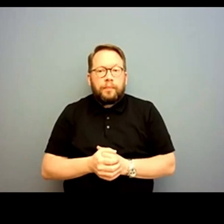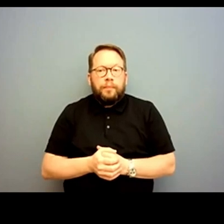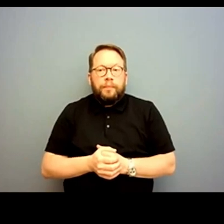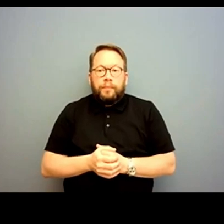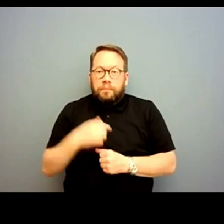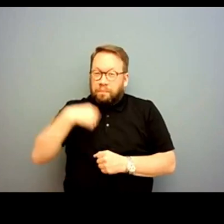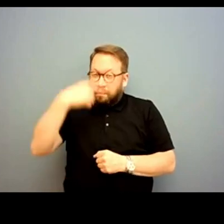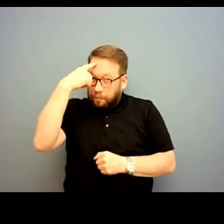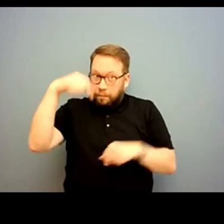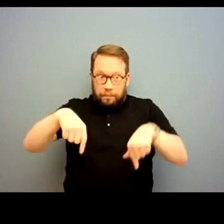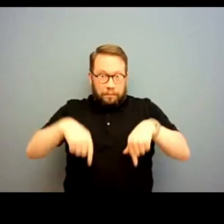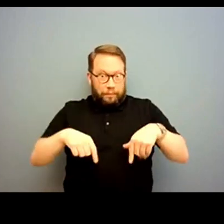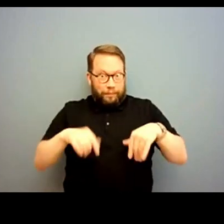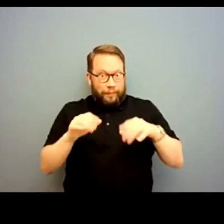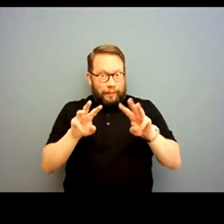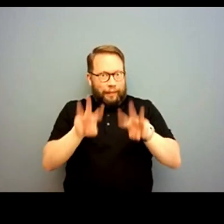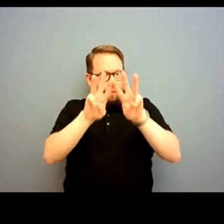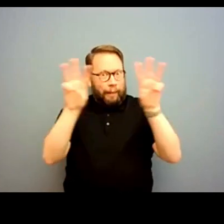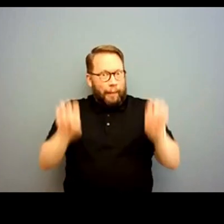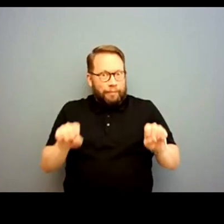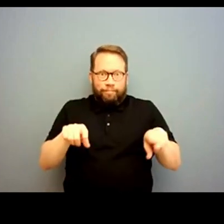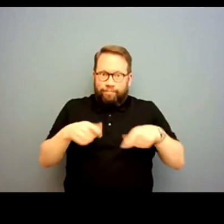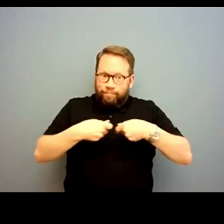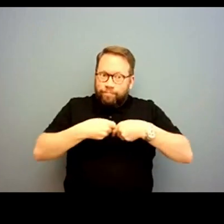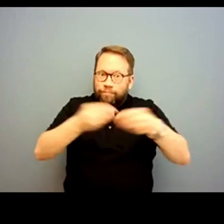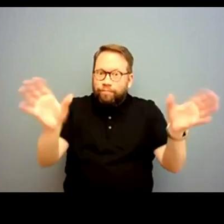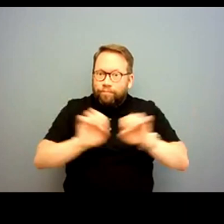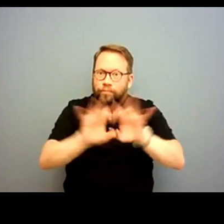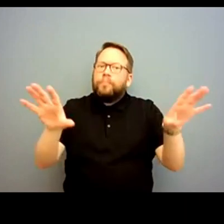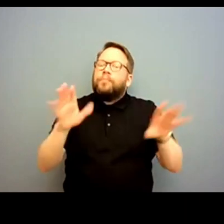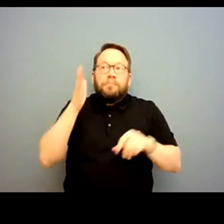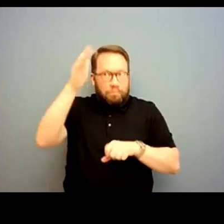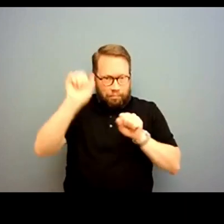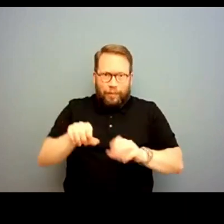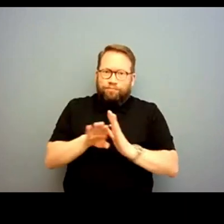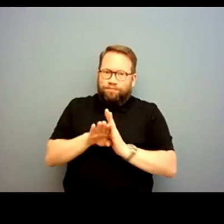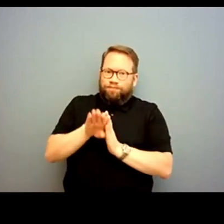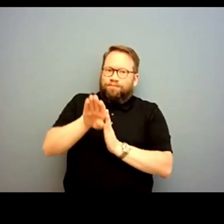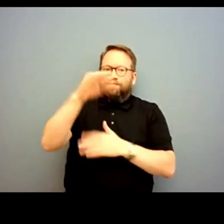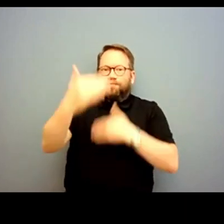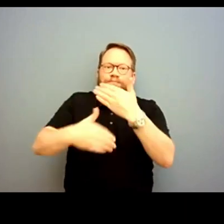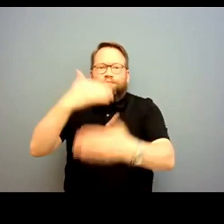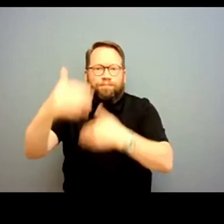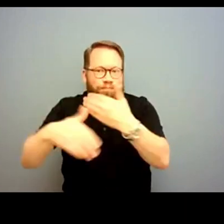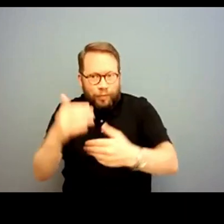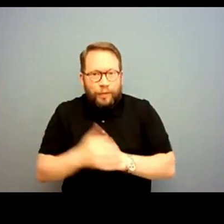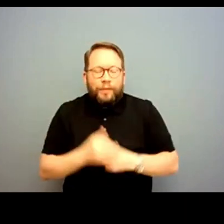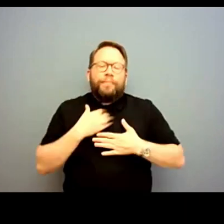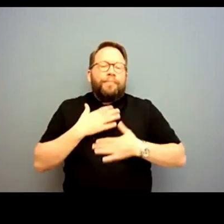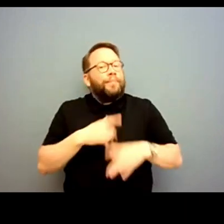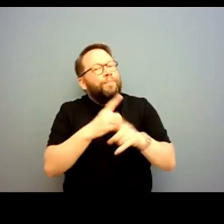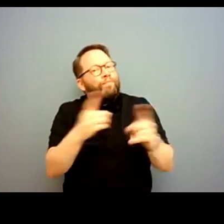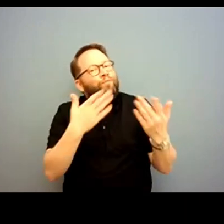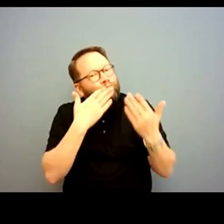goals. I wish you all a good webinar and I hope you will enjoy today's and